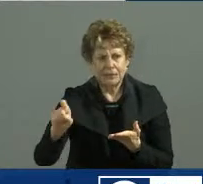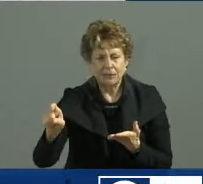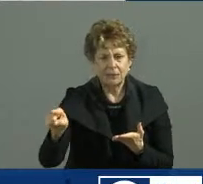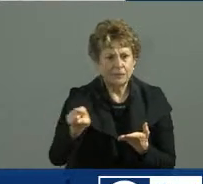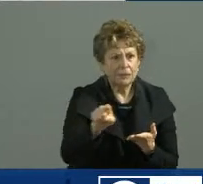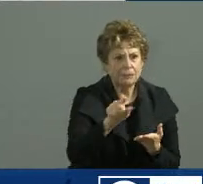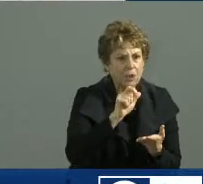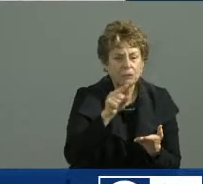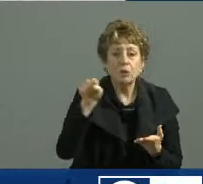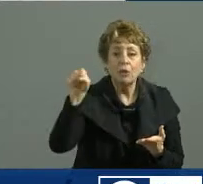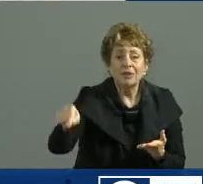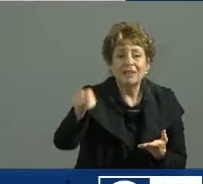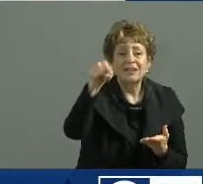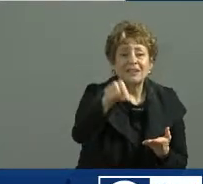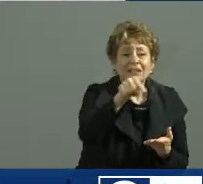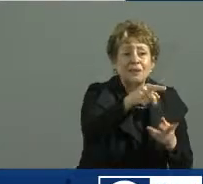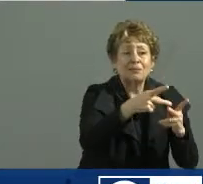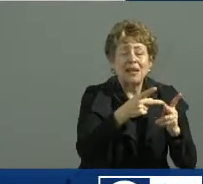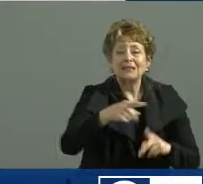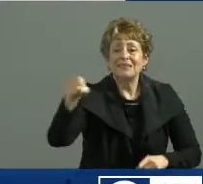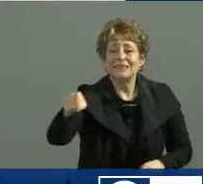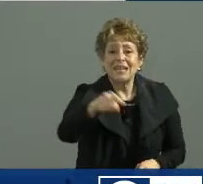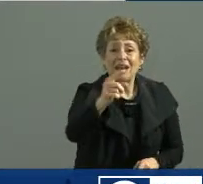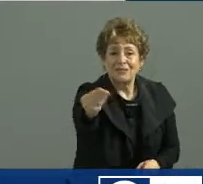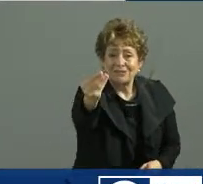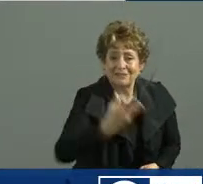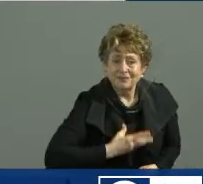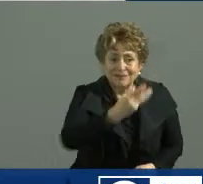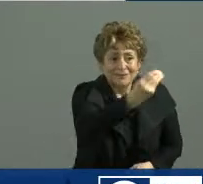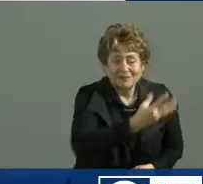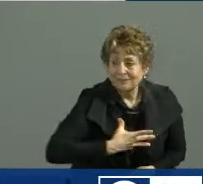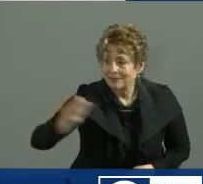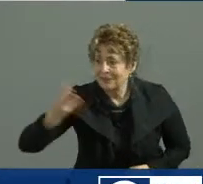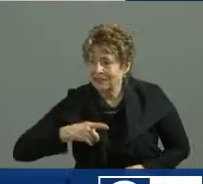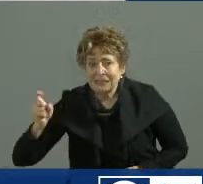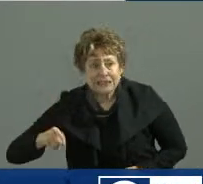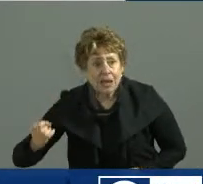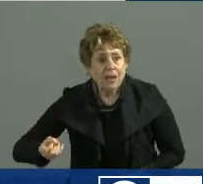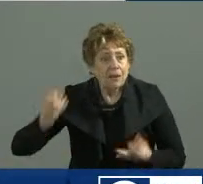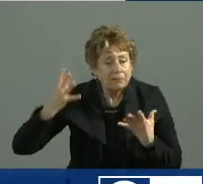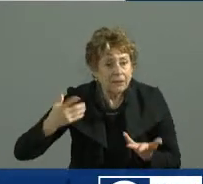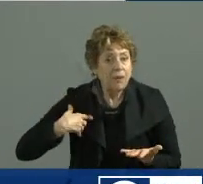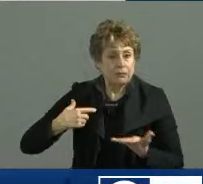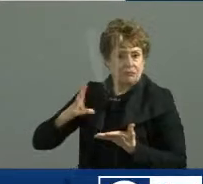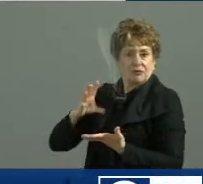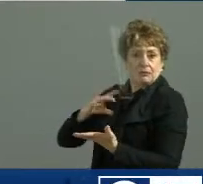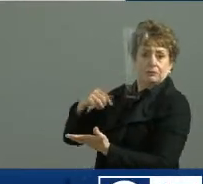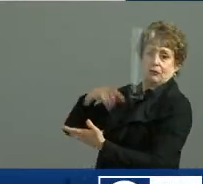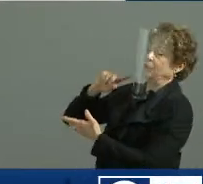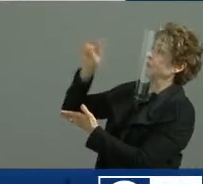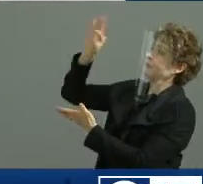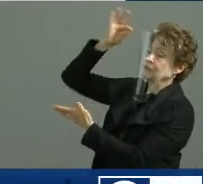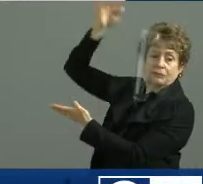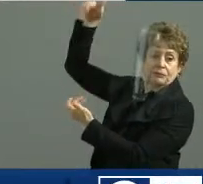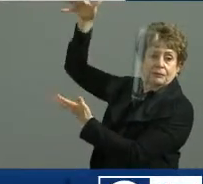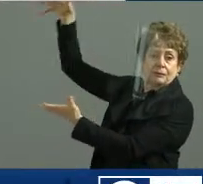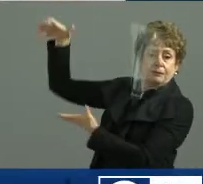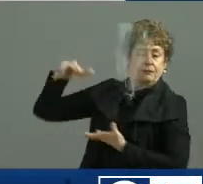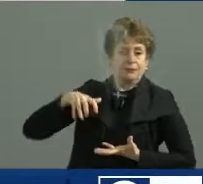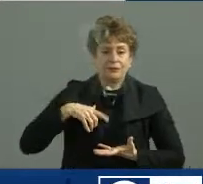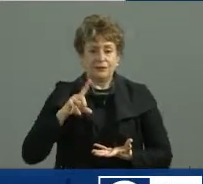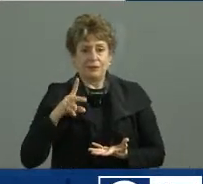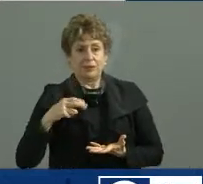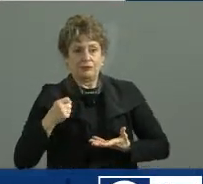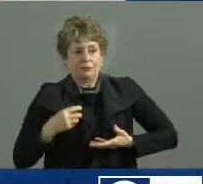Providers will actually just be able to place orders through the ADHS ordering system, just like they do with other routine vaccines.